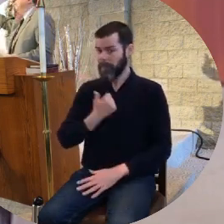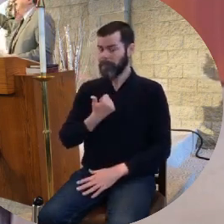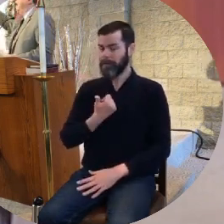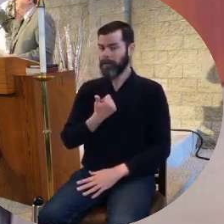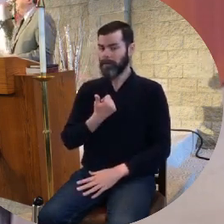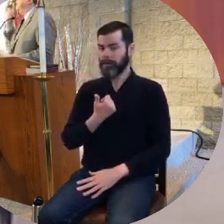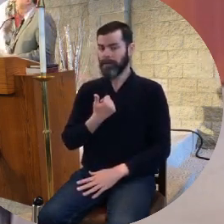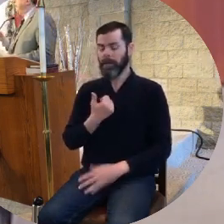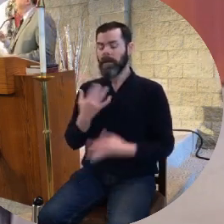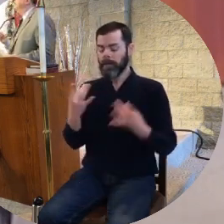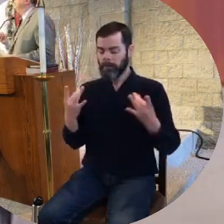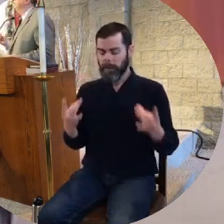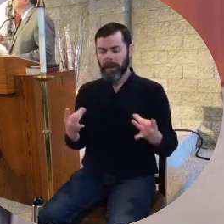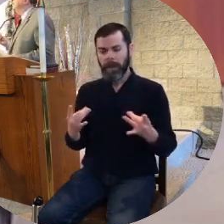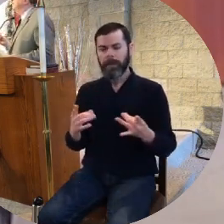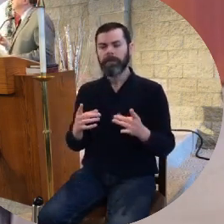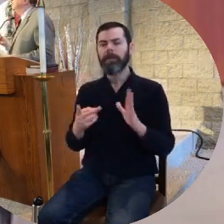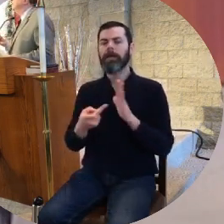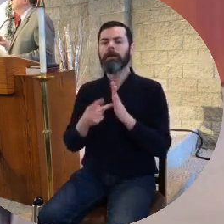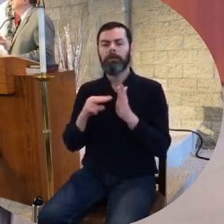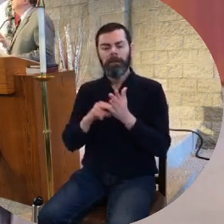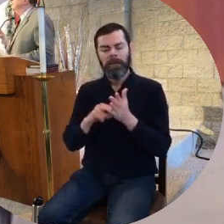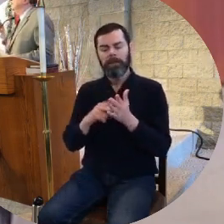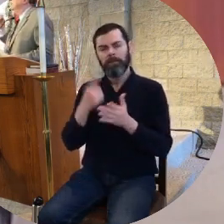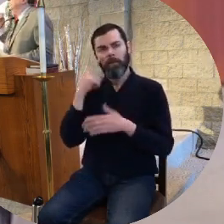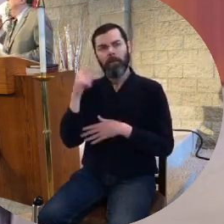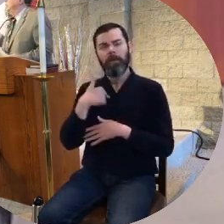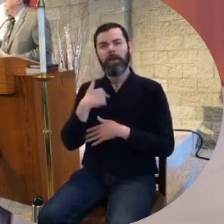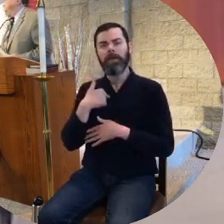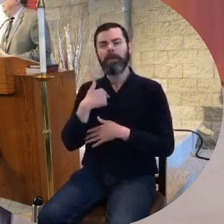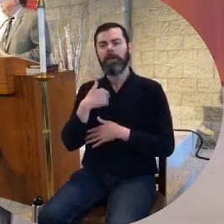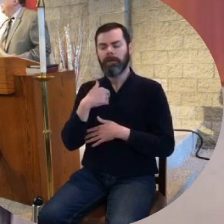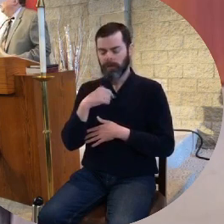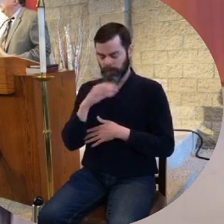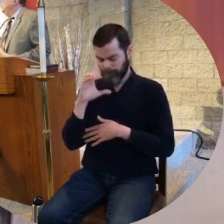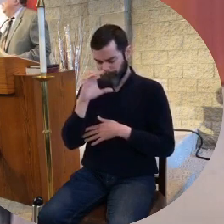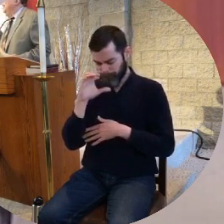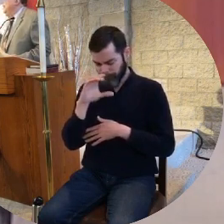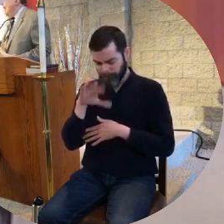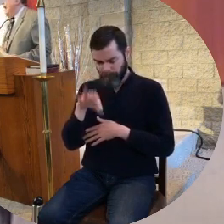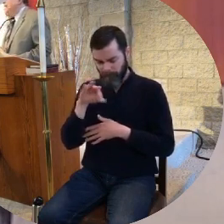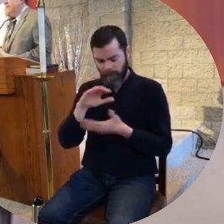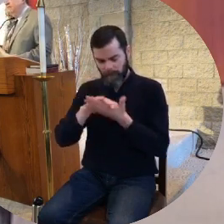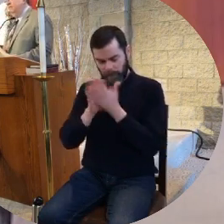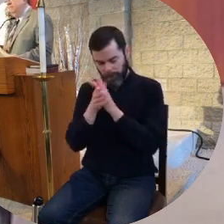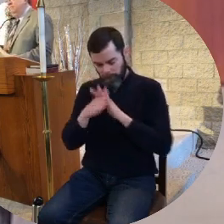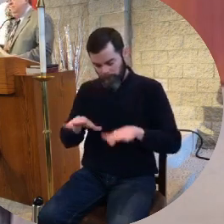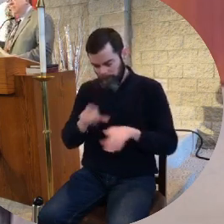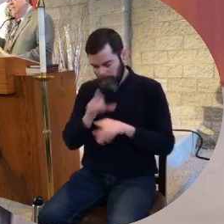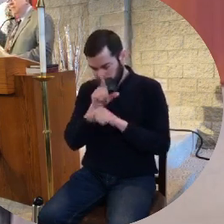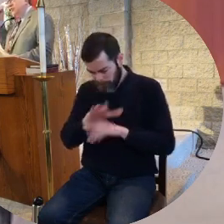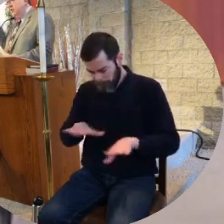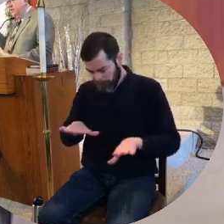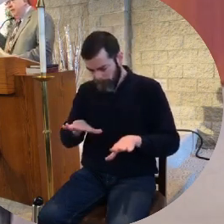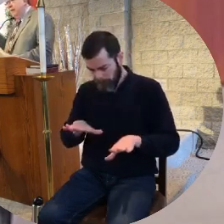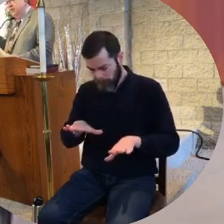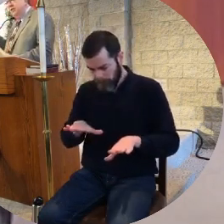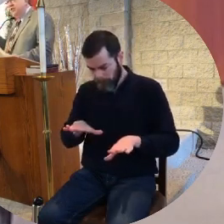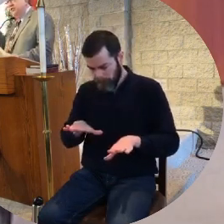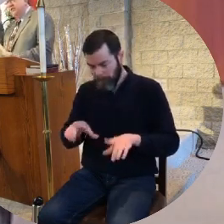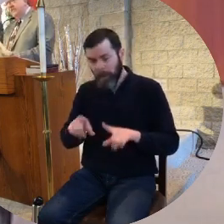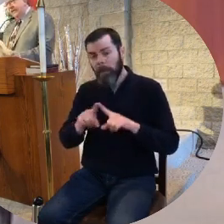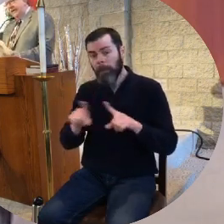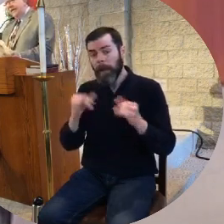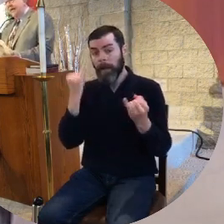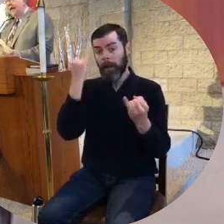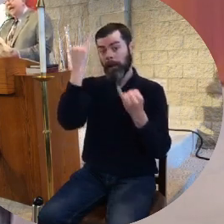my mind or being in the stillness. But the imagination is active. It is using that imagination